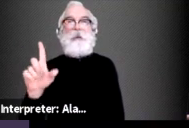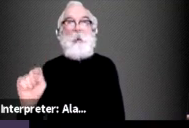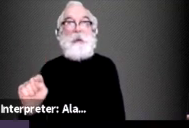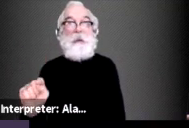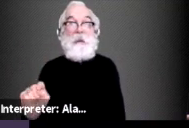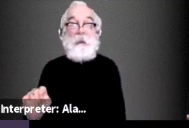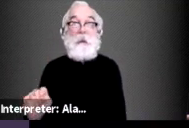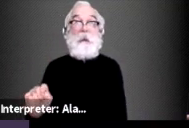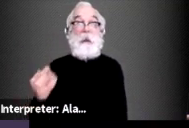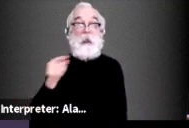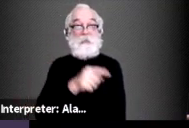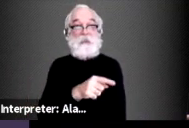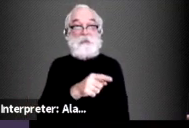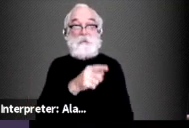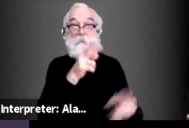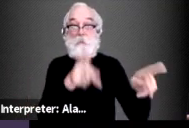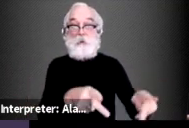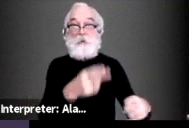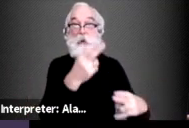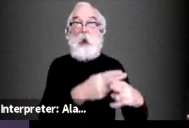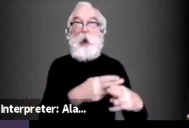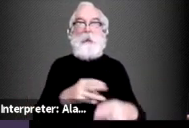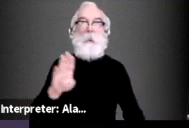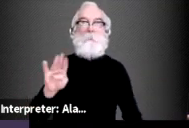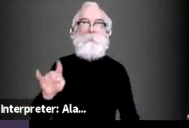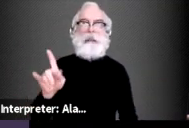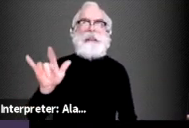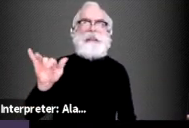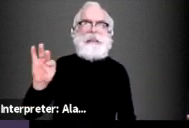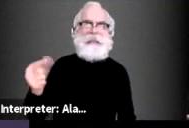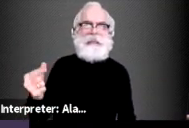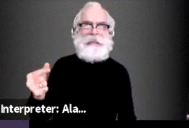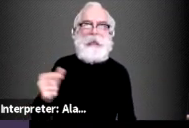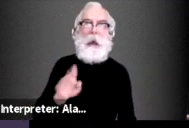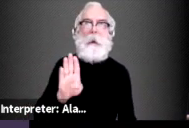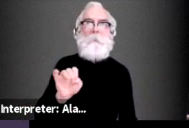cartoonist calls the bubbling bubble master.